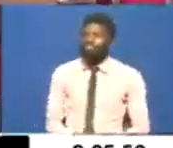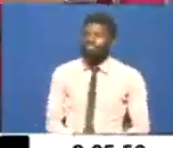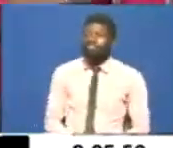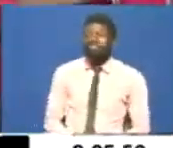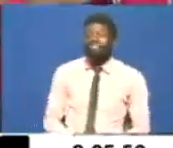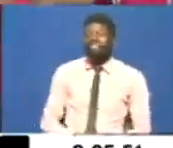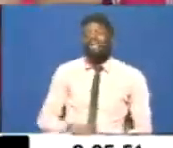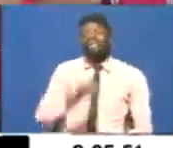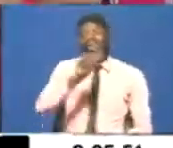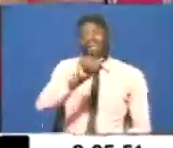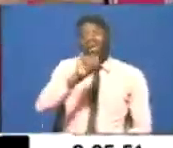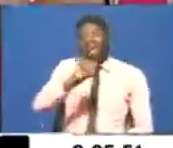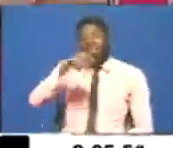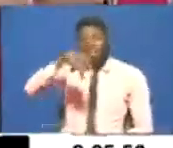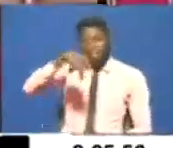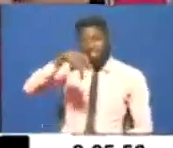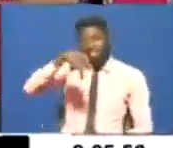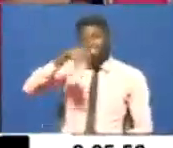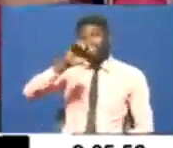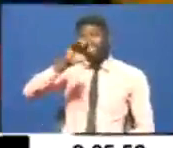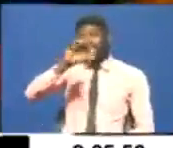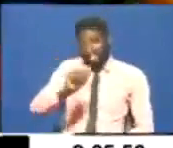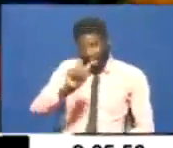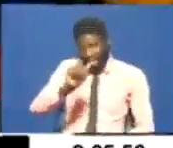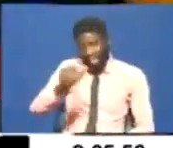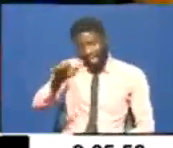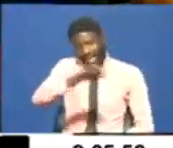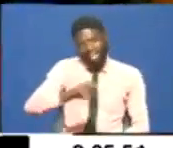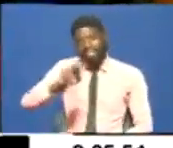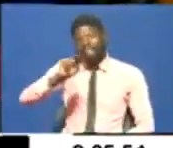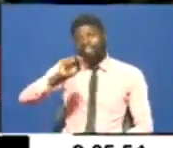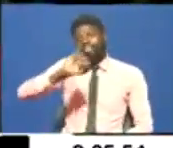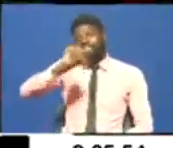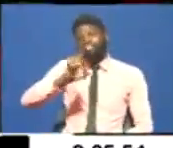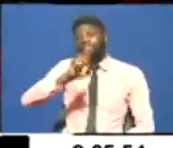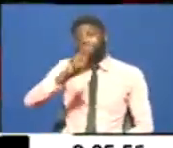AIPCA in Njiru Kasarani constituency.